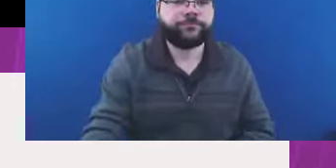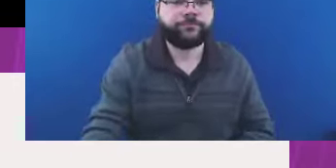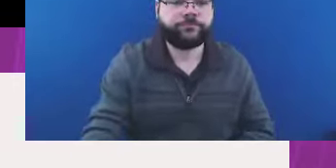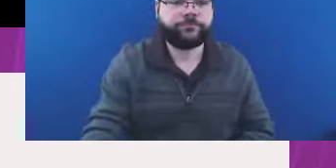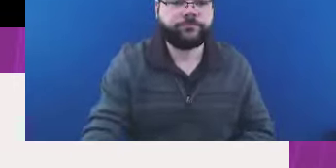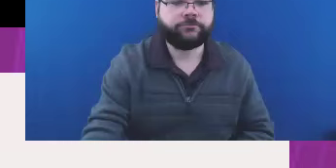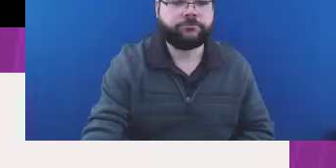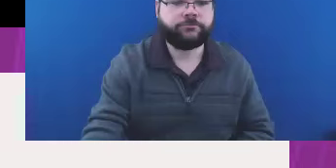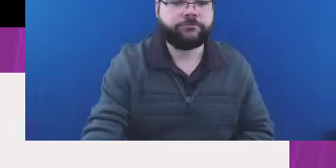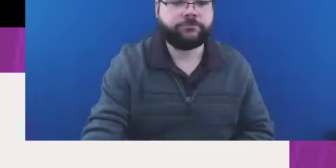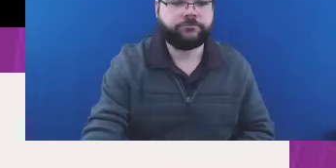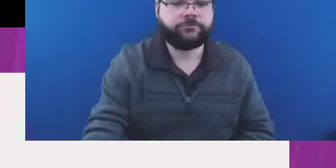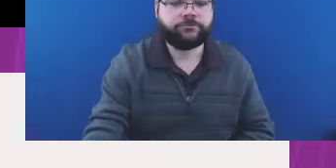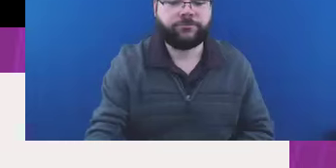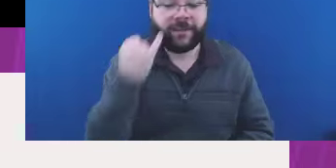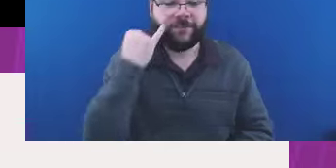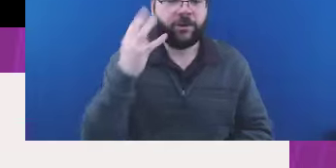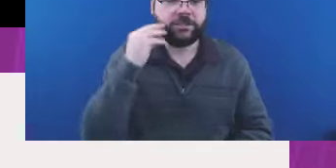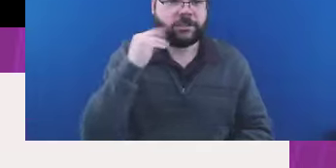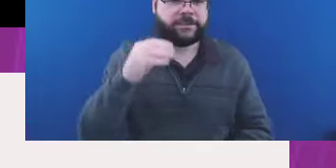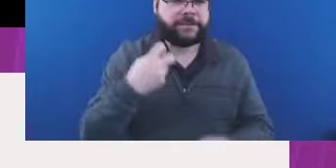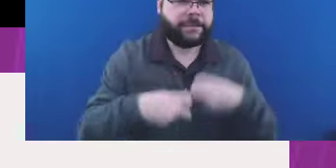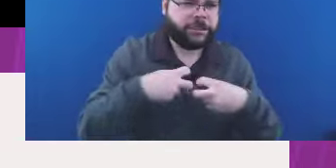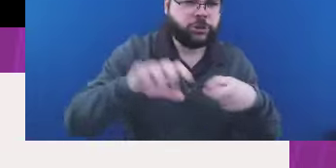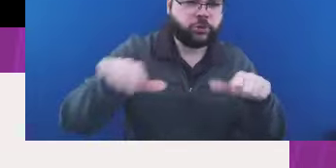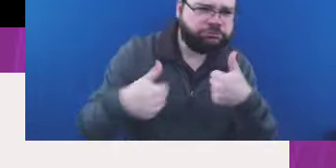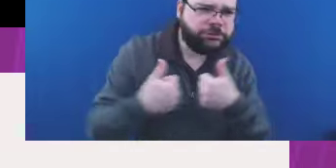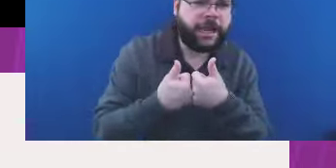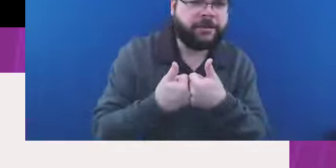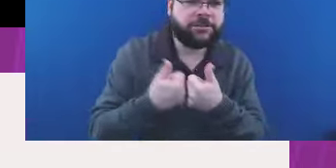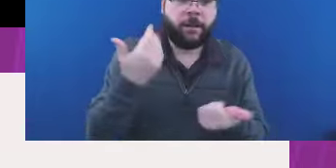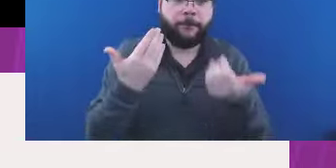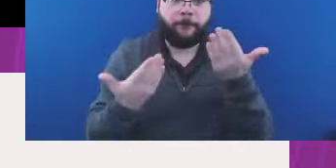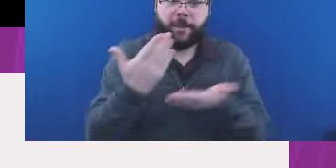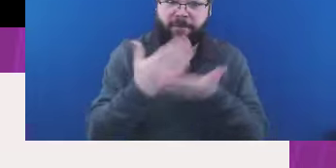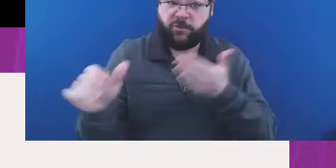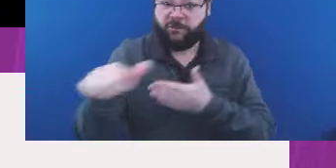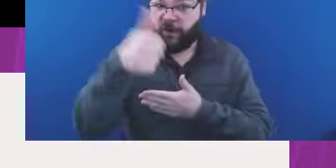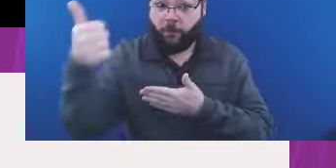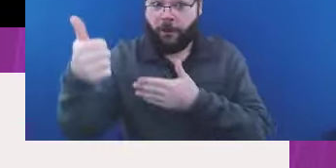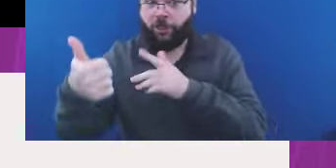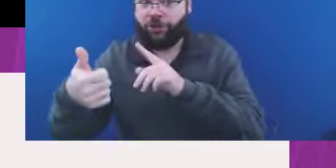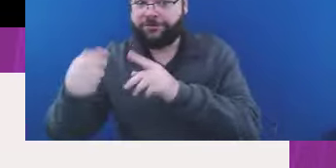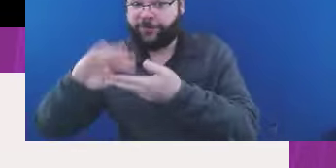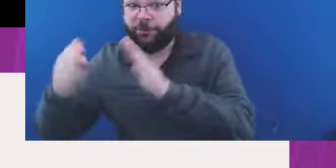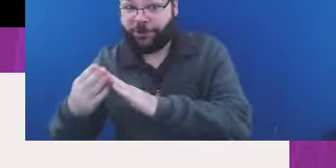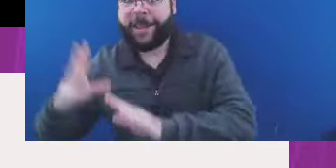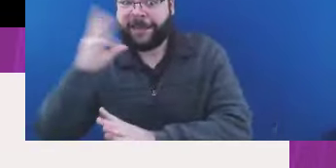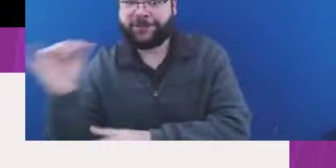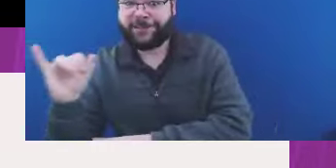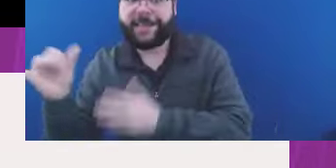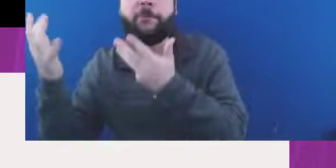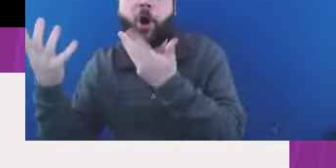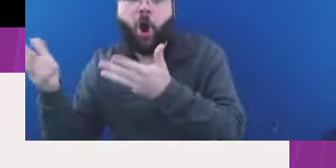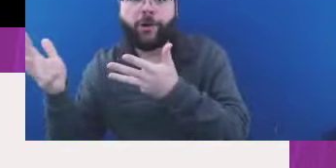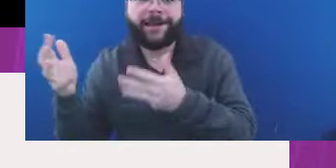particular issue in your work or a challenge, someone in another community has probably experienced something similar, and you can